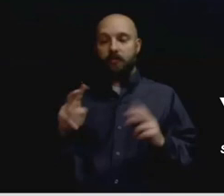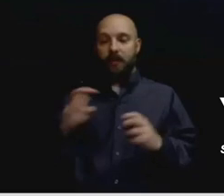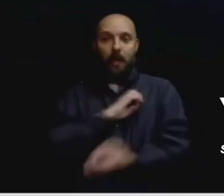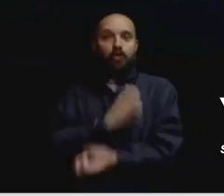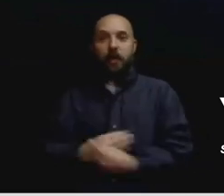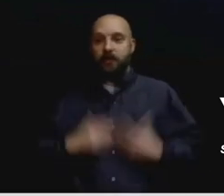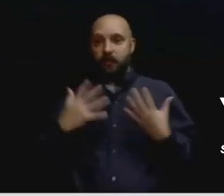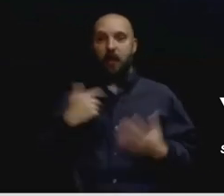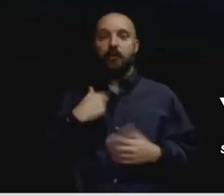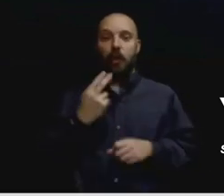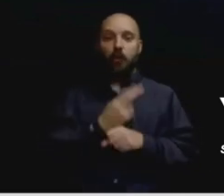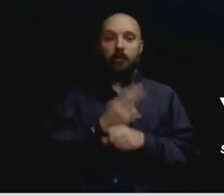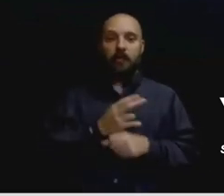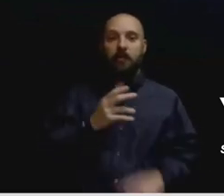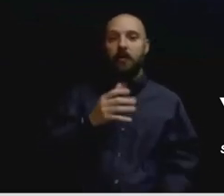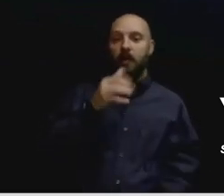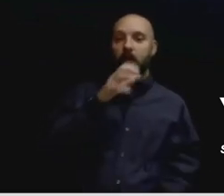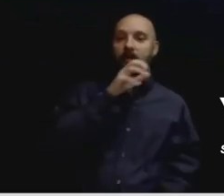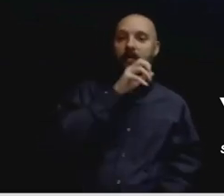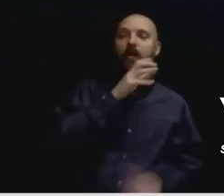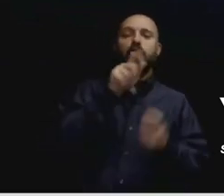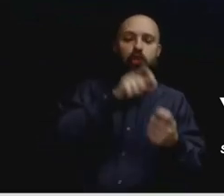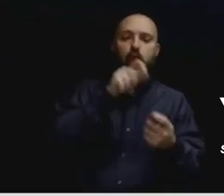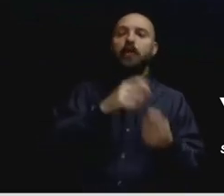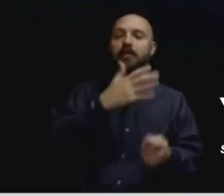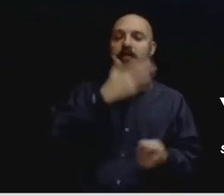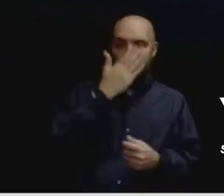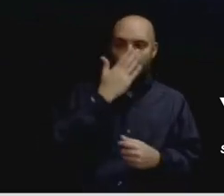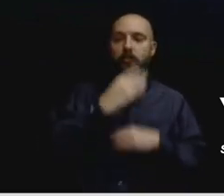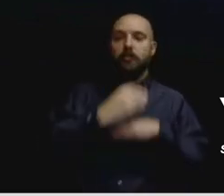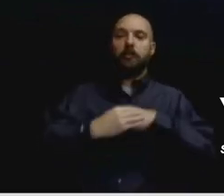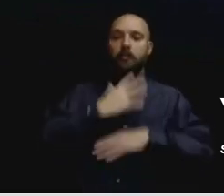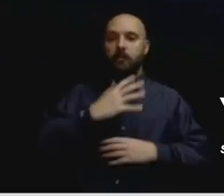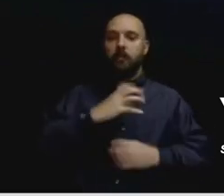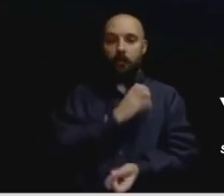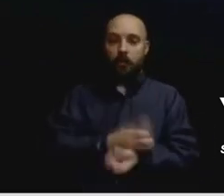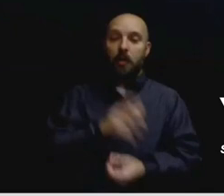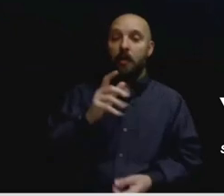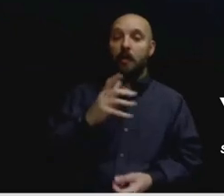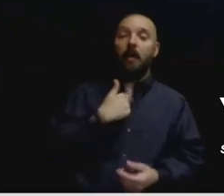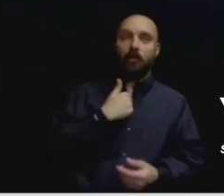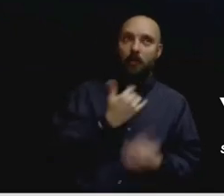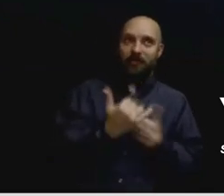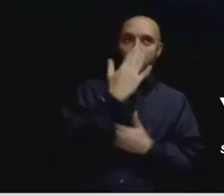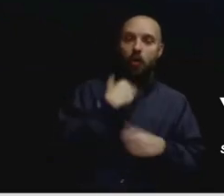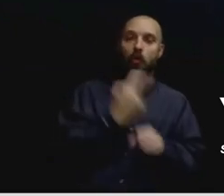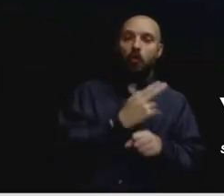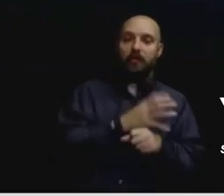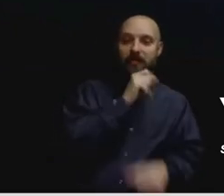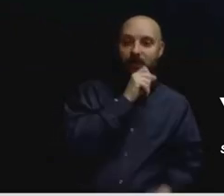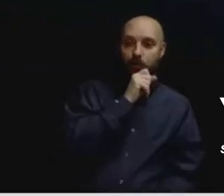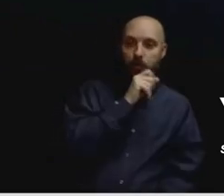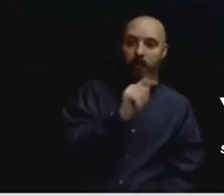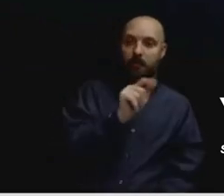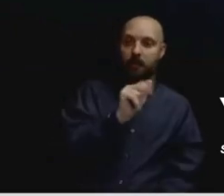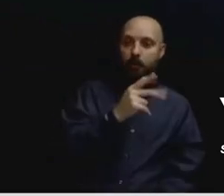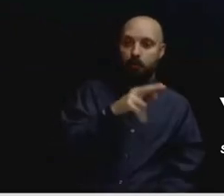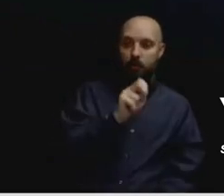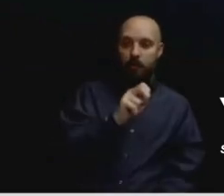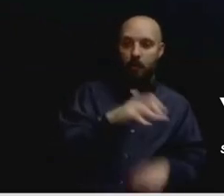a tangerine scented lotion. Before the talk today, I used my tangerine lotion. I also have